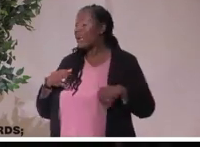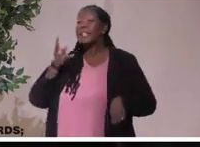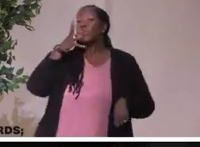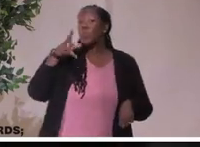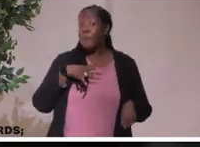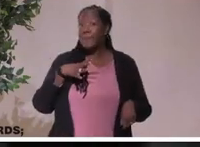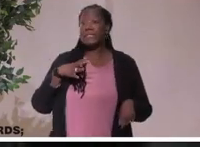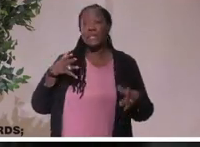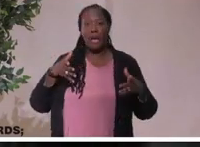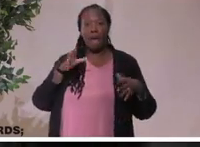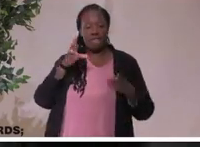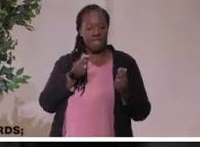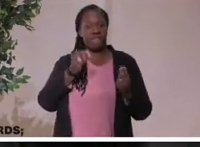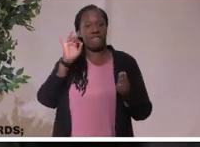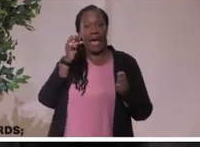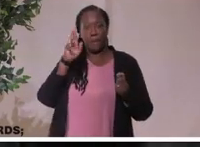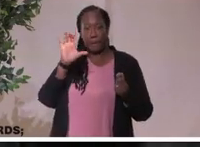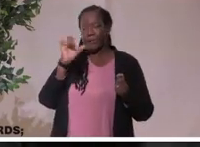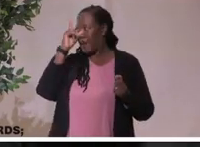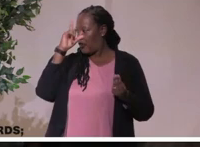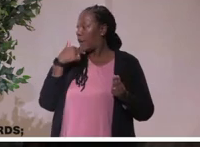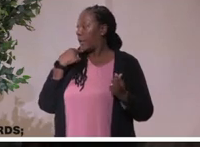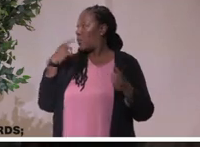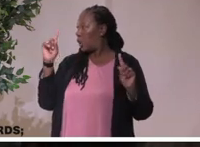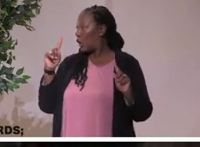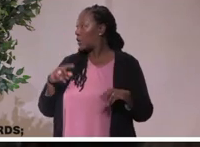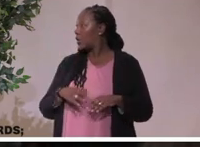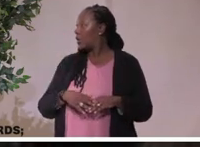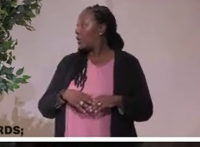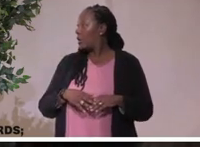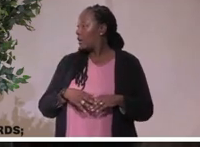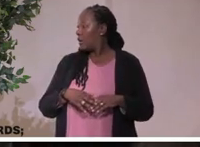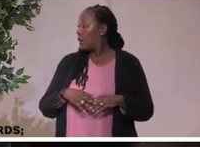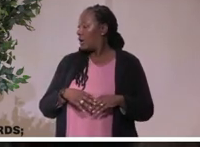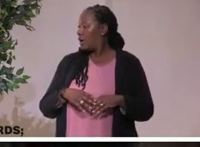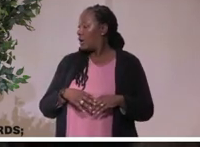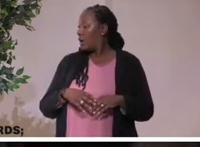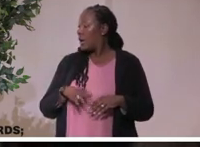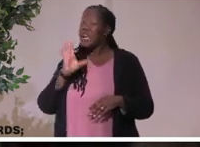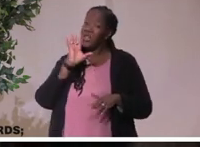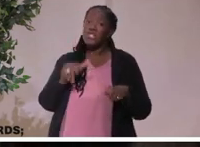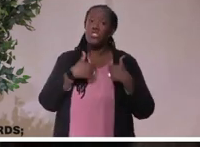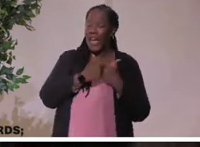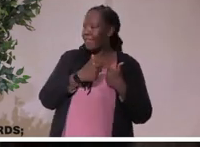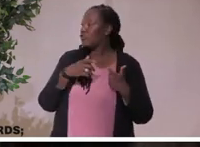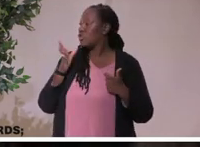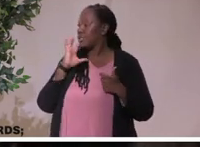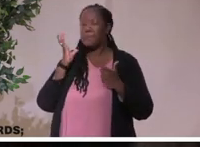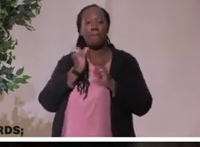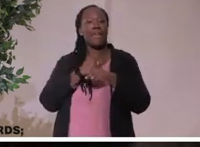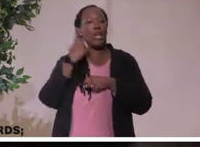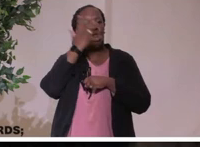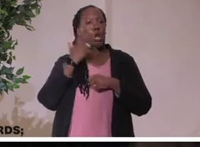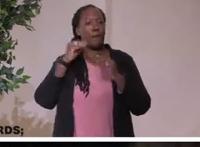just started to work with women's wear fabric recently. I mean, it's challenging in working with that and creating a tailored look. And